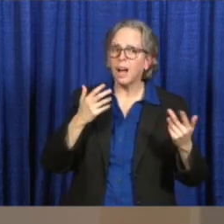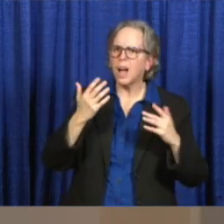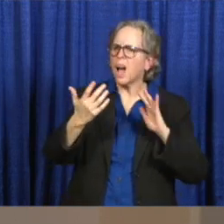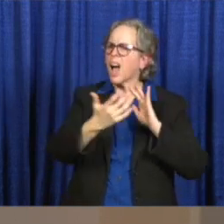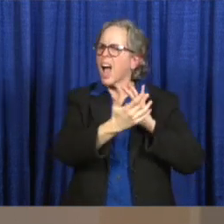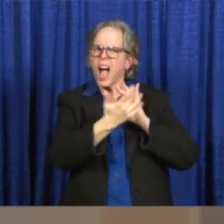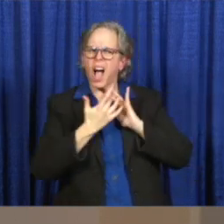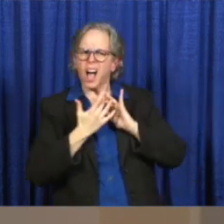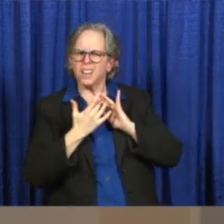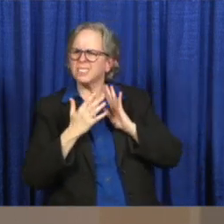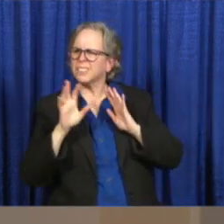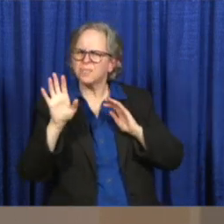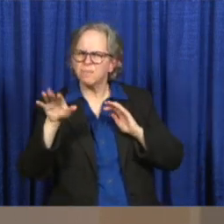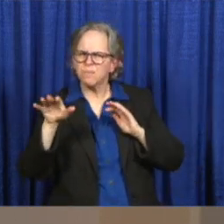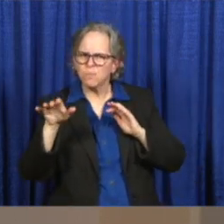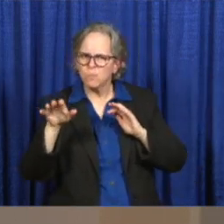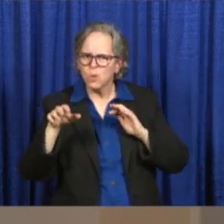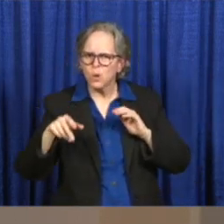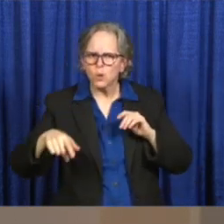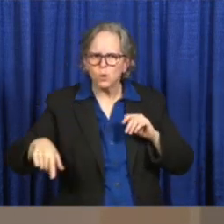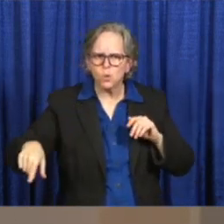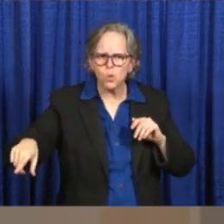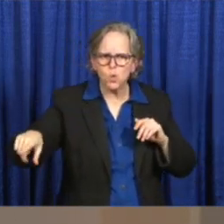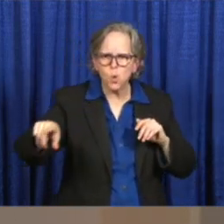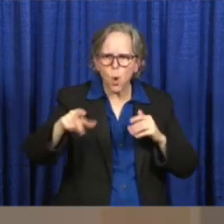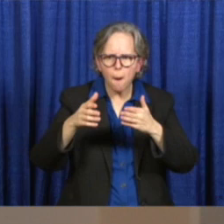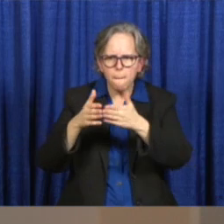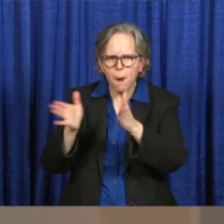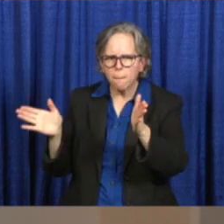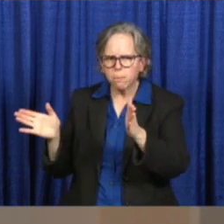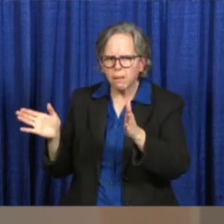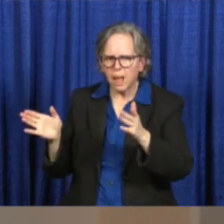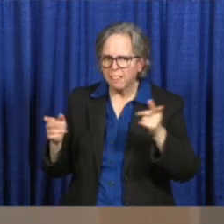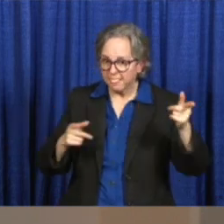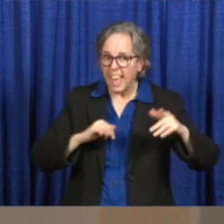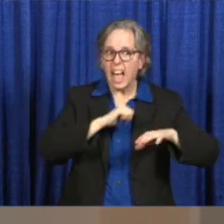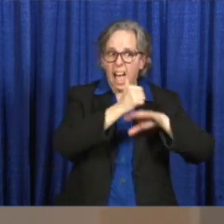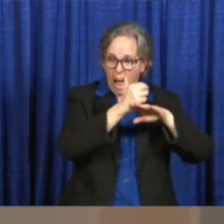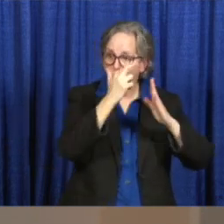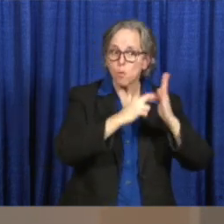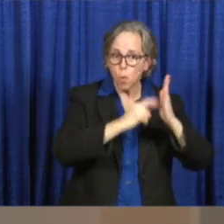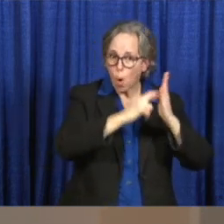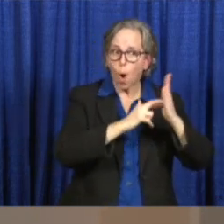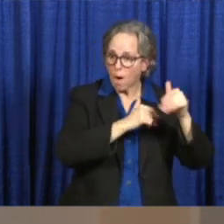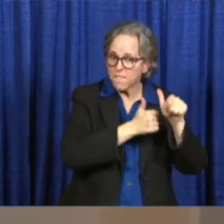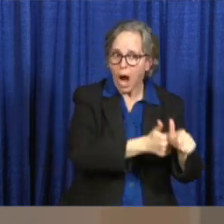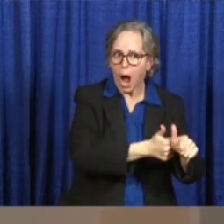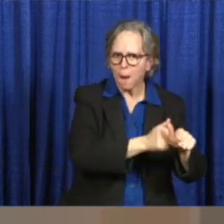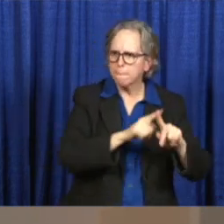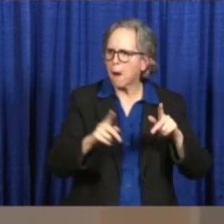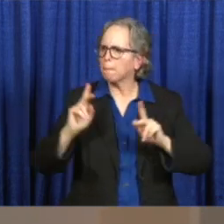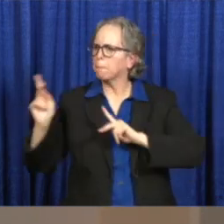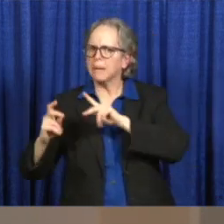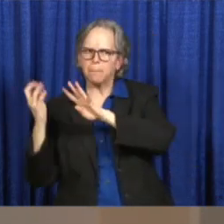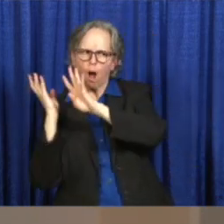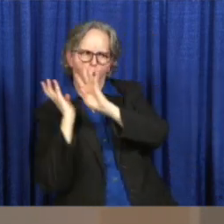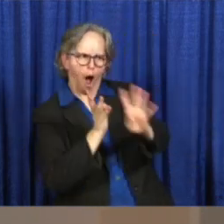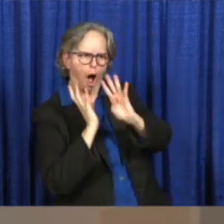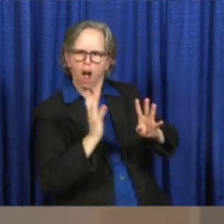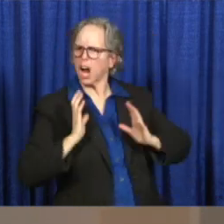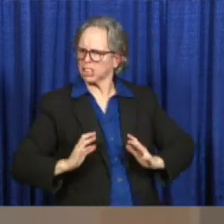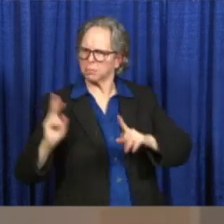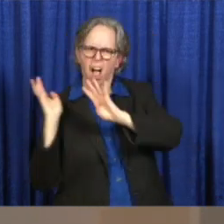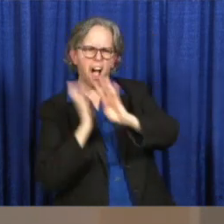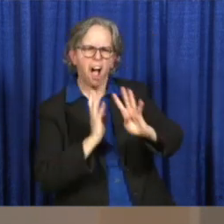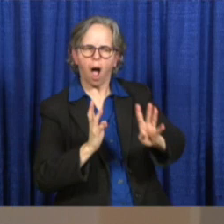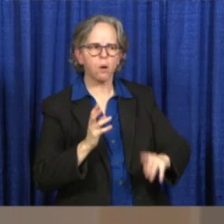can put all of the rules and regs in place, but if the customers in the stores are not following the rules, it makes it very tough on them. So